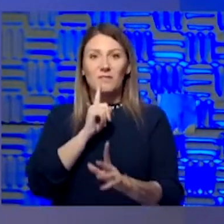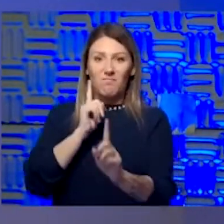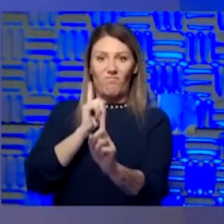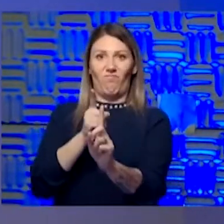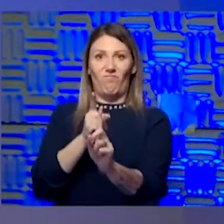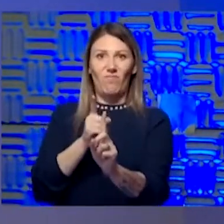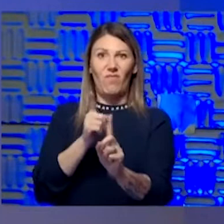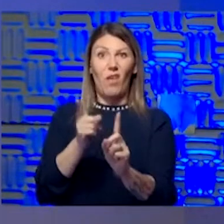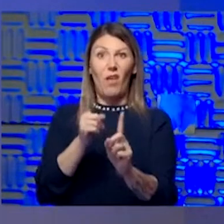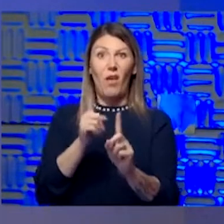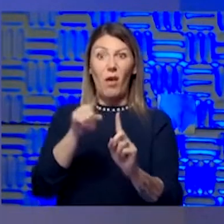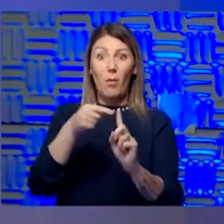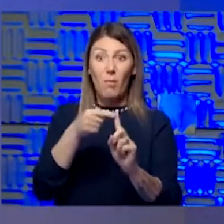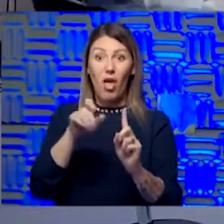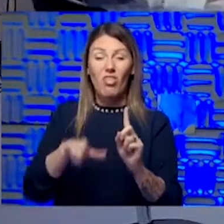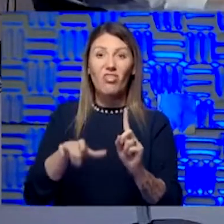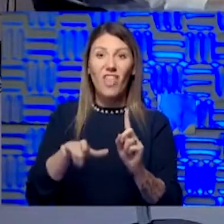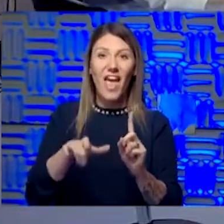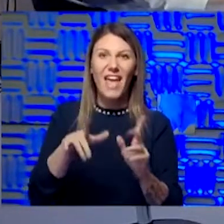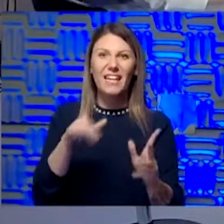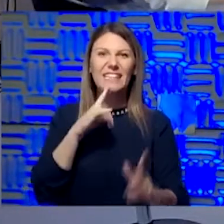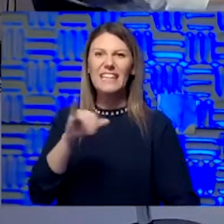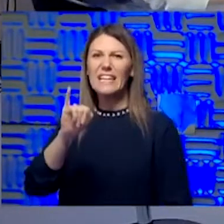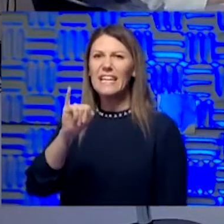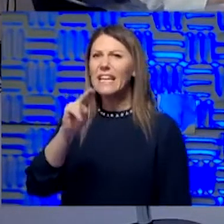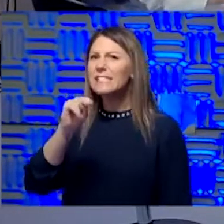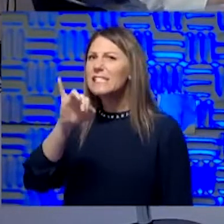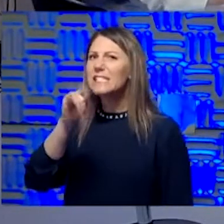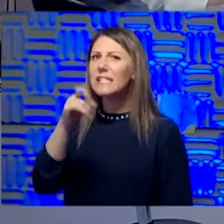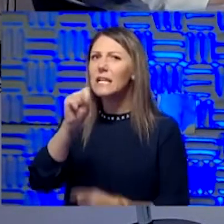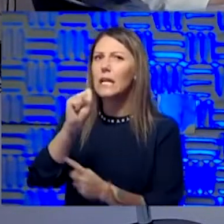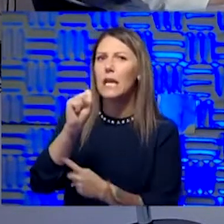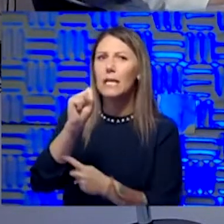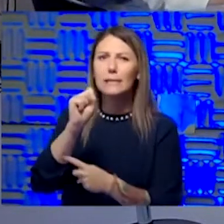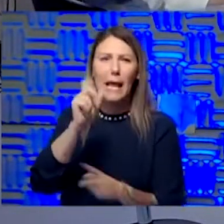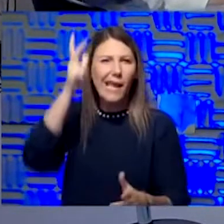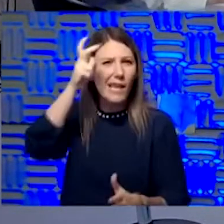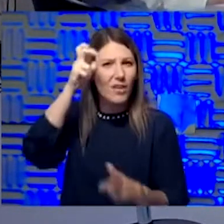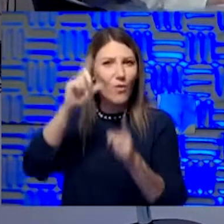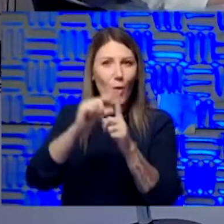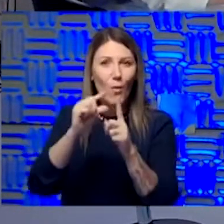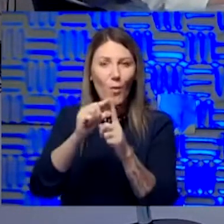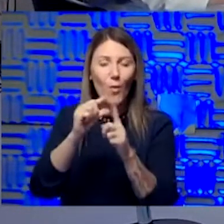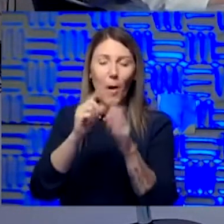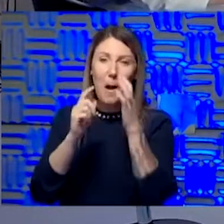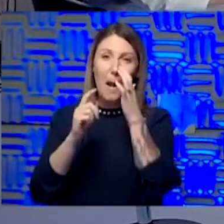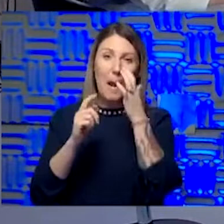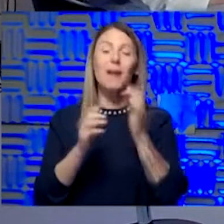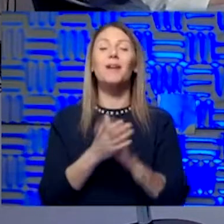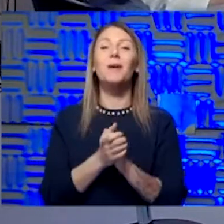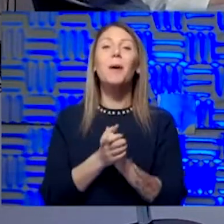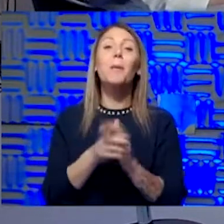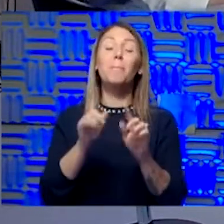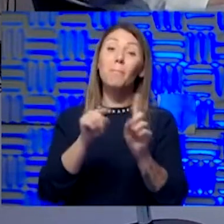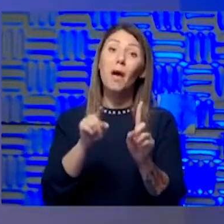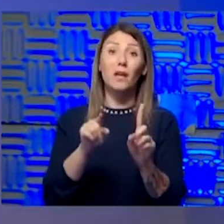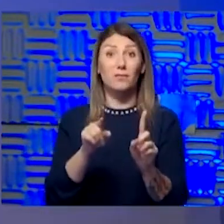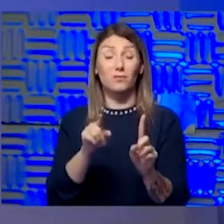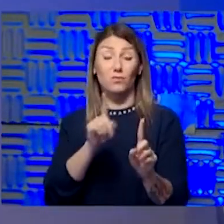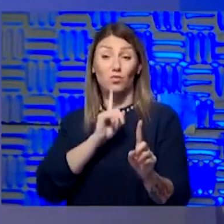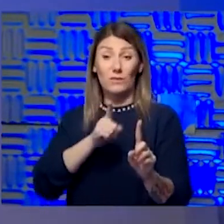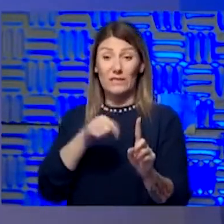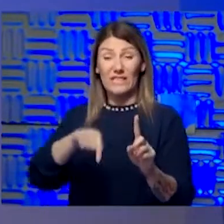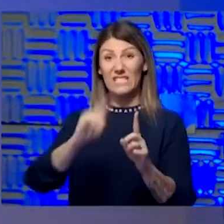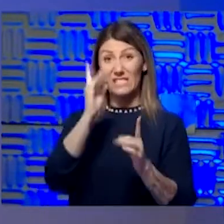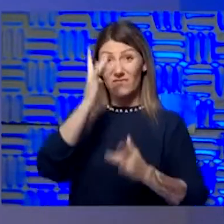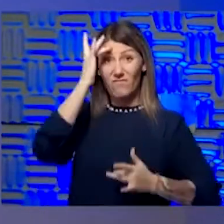this will help a lot of people. You just made it very evil there. Insidious is such an evil word. We don't like to anthropomorphize this virus at all, but